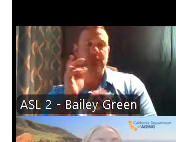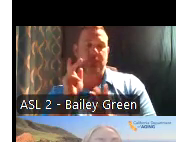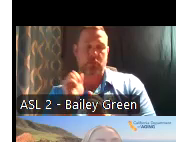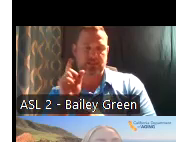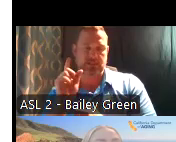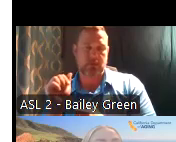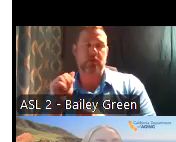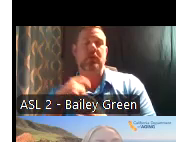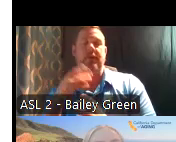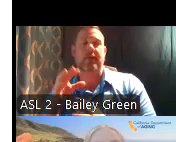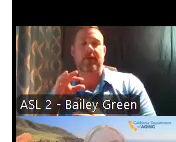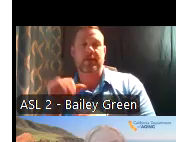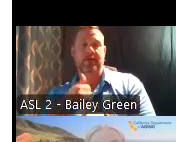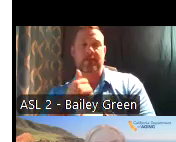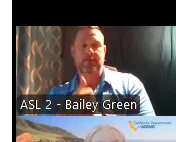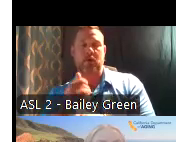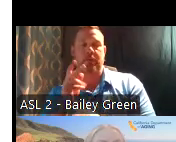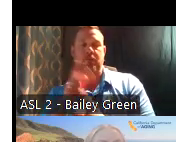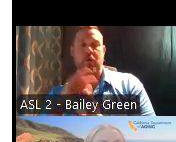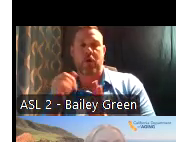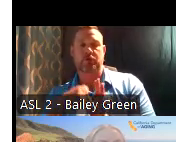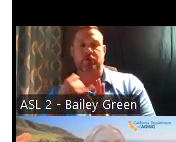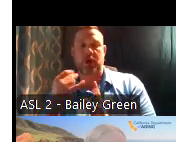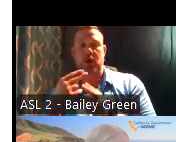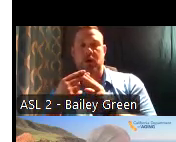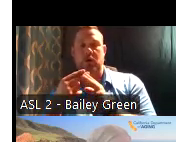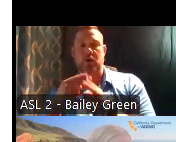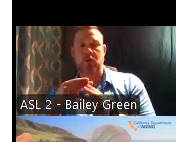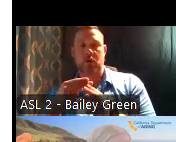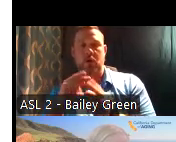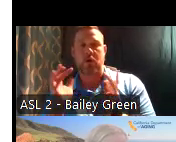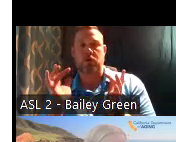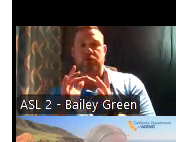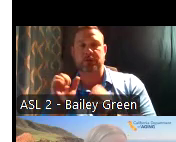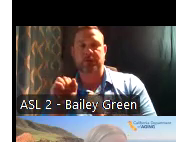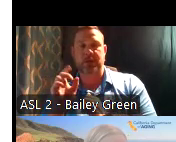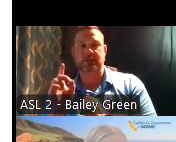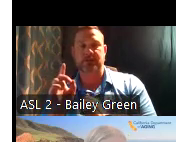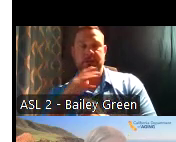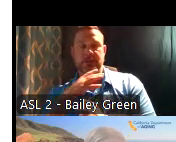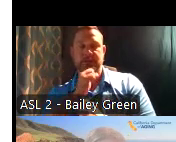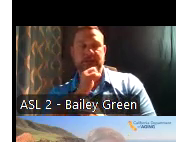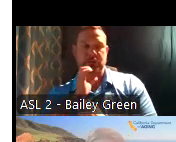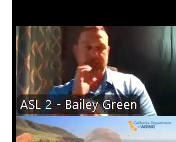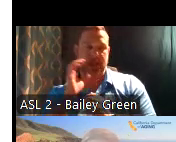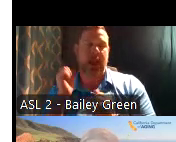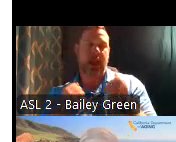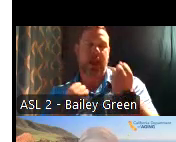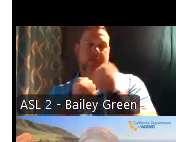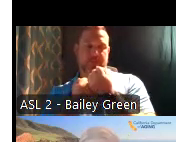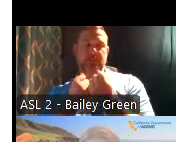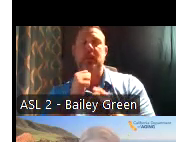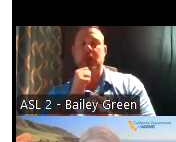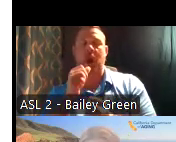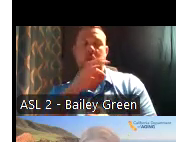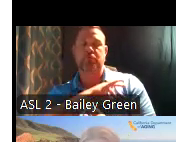a project um, called Reach SD Senior and Disability Advocacy. It's a